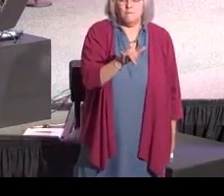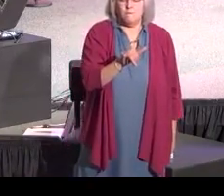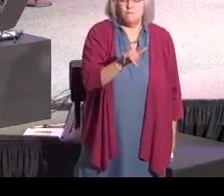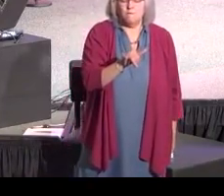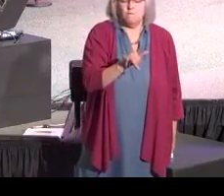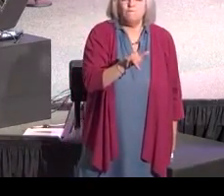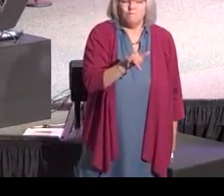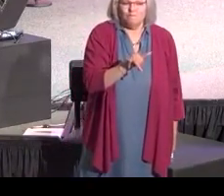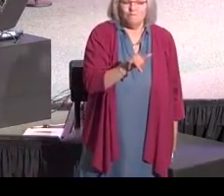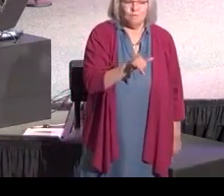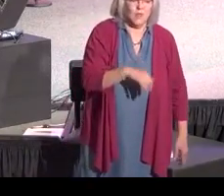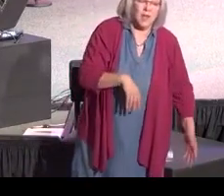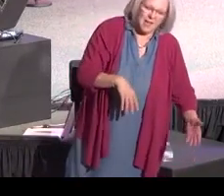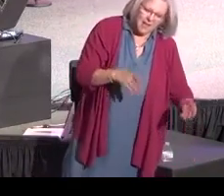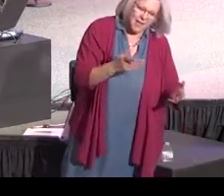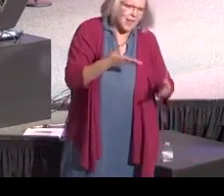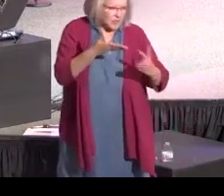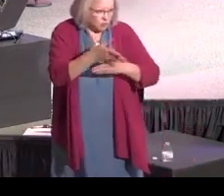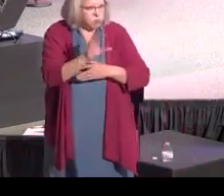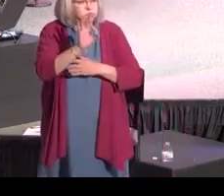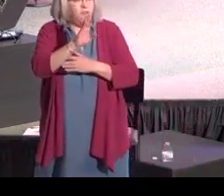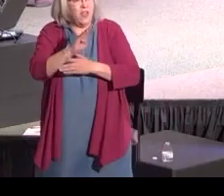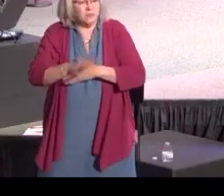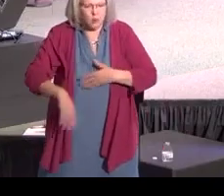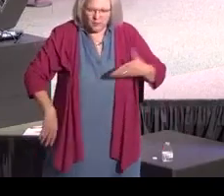That's from Instagram. That's not from the Bible.